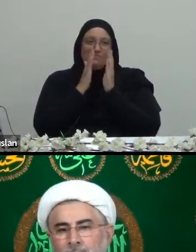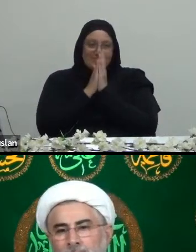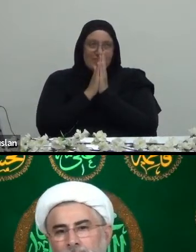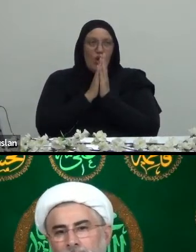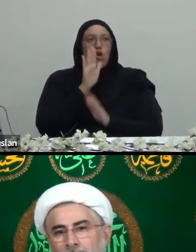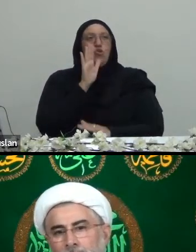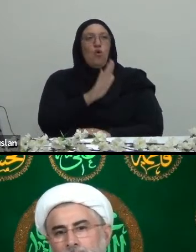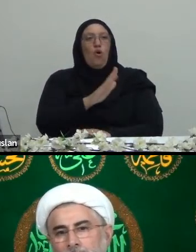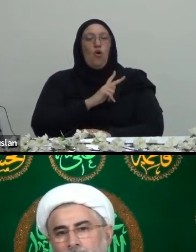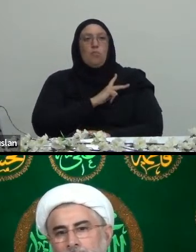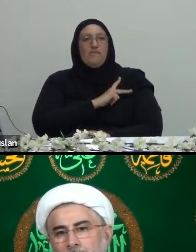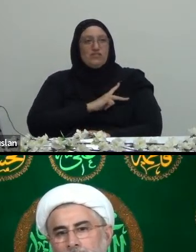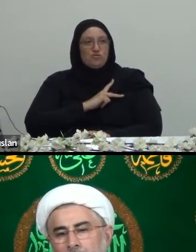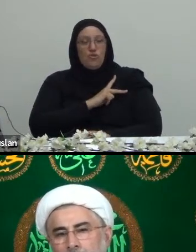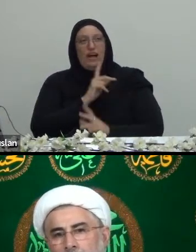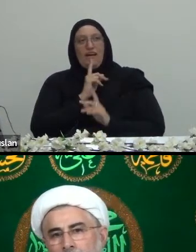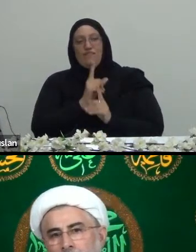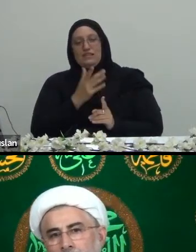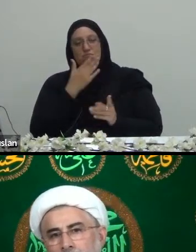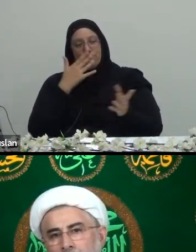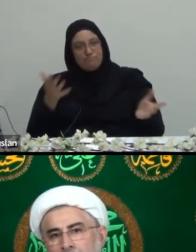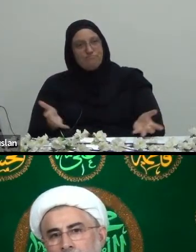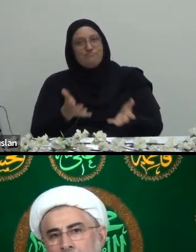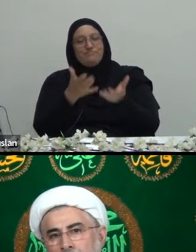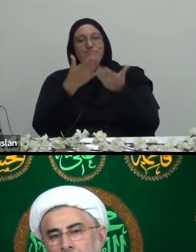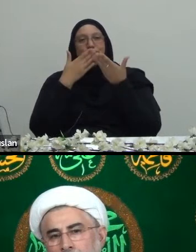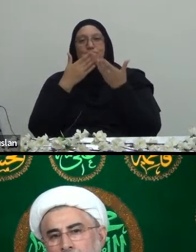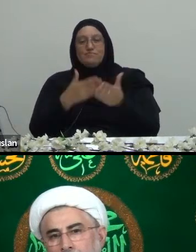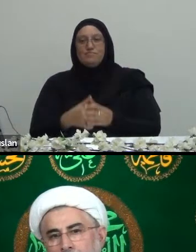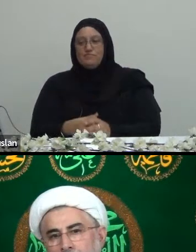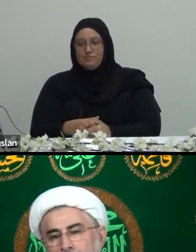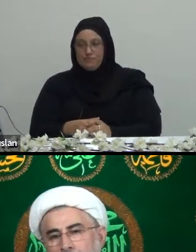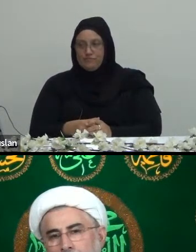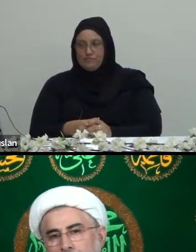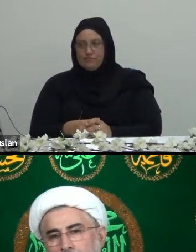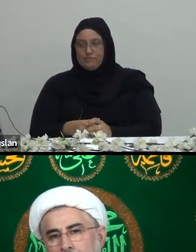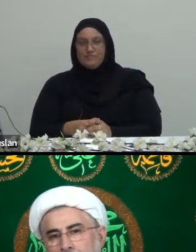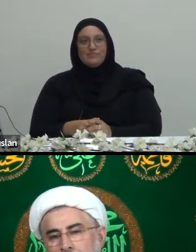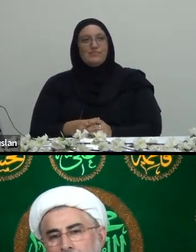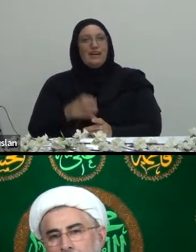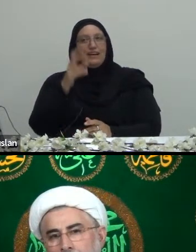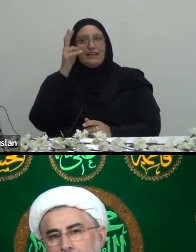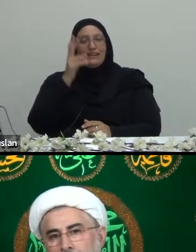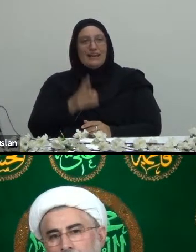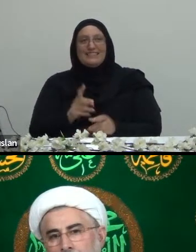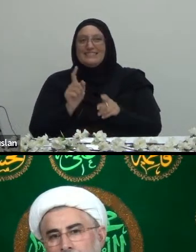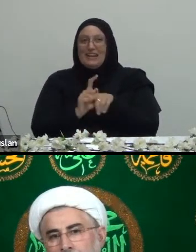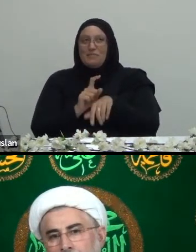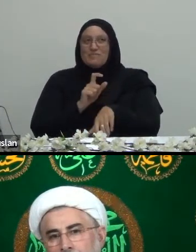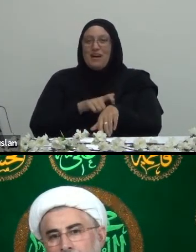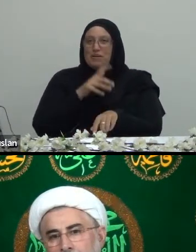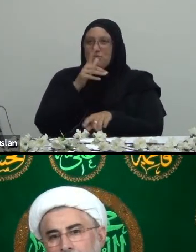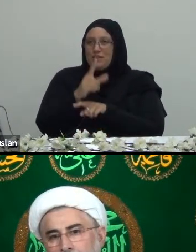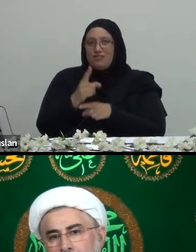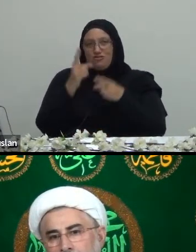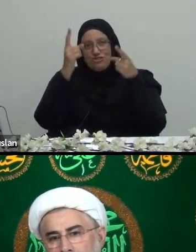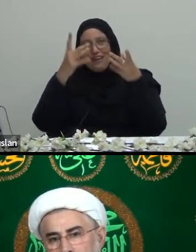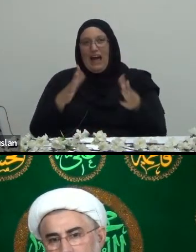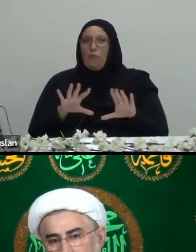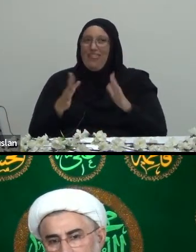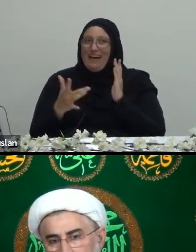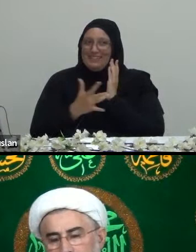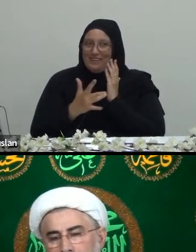professional advice in any aspect that you might need. So once again, same time next week, inshallah, without the technical